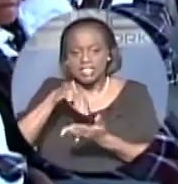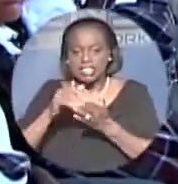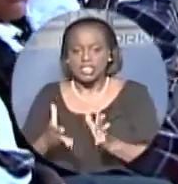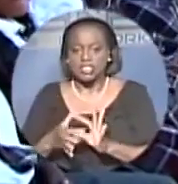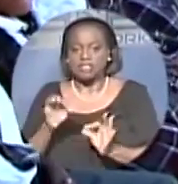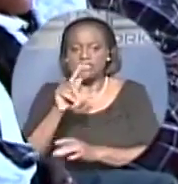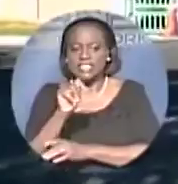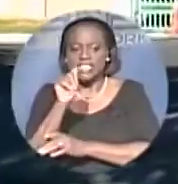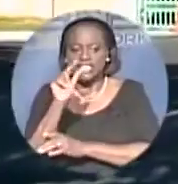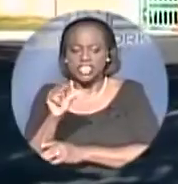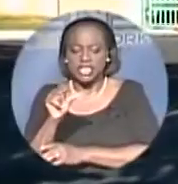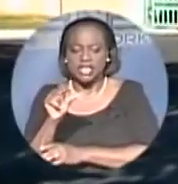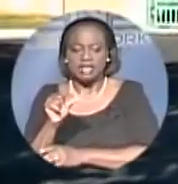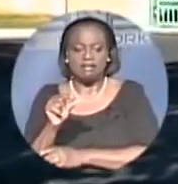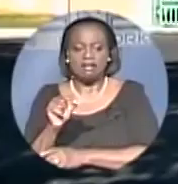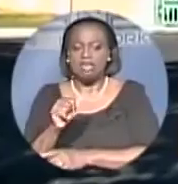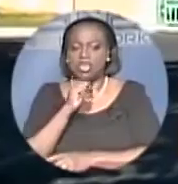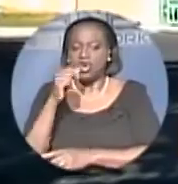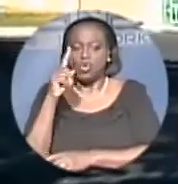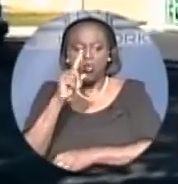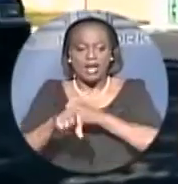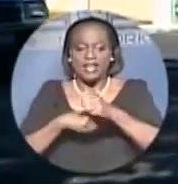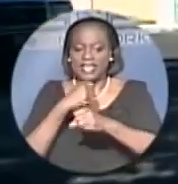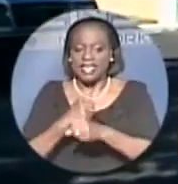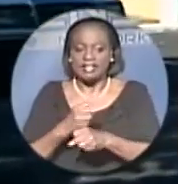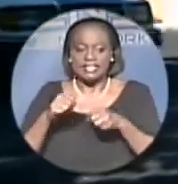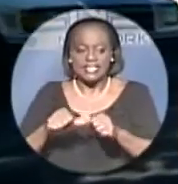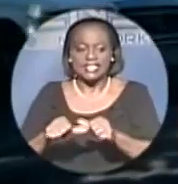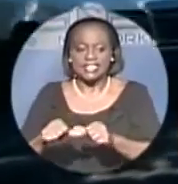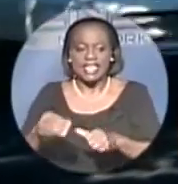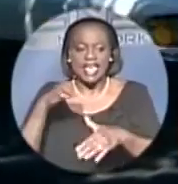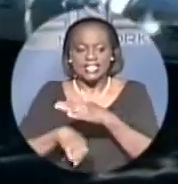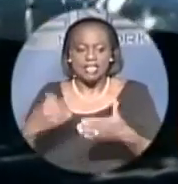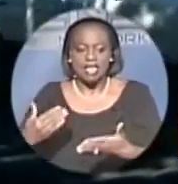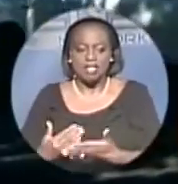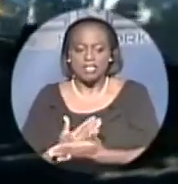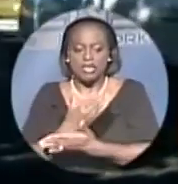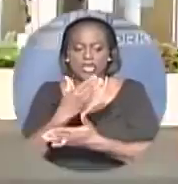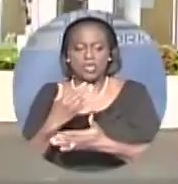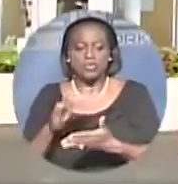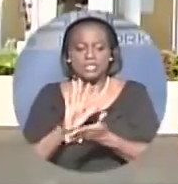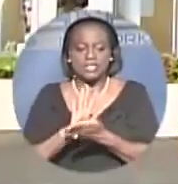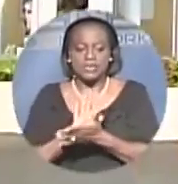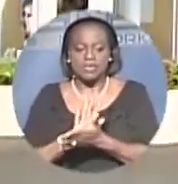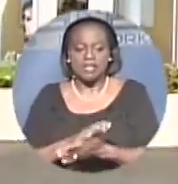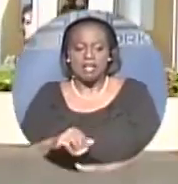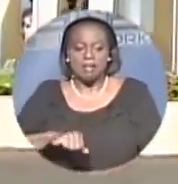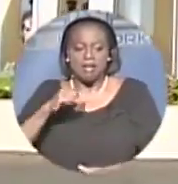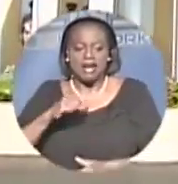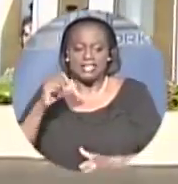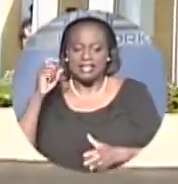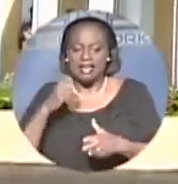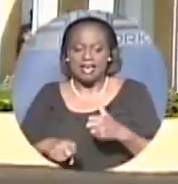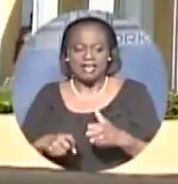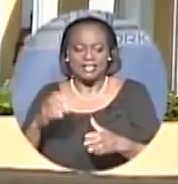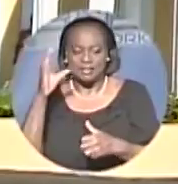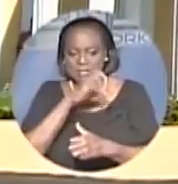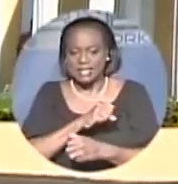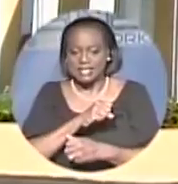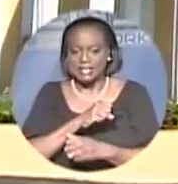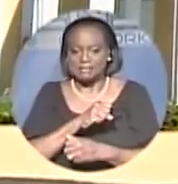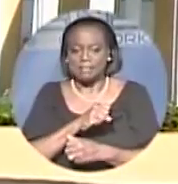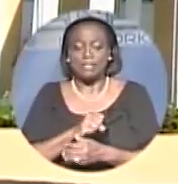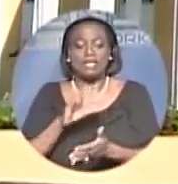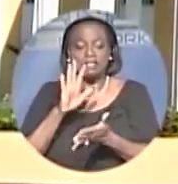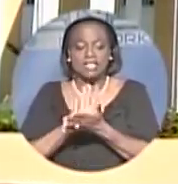Primary School. It hasn't been a year since they entered their new campus, and the pride they feel is hard to miss. This school's history has been a